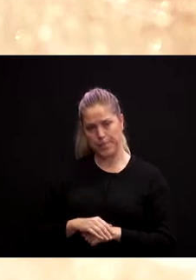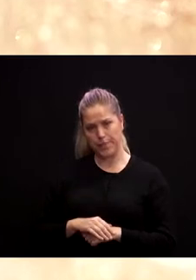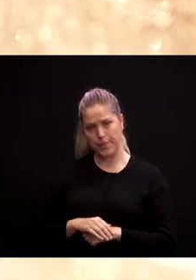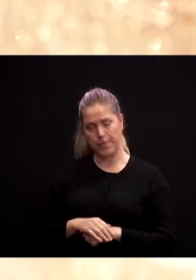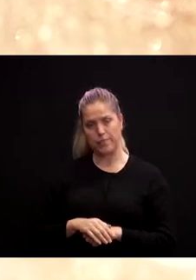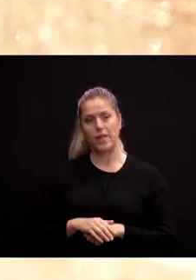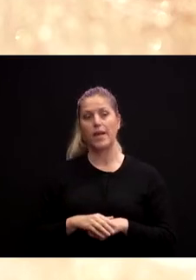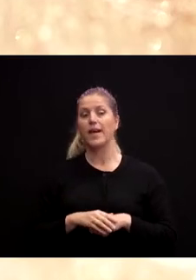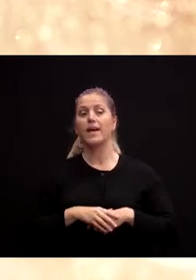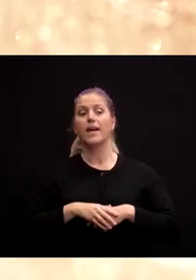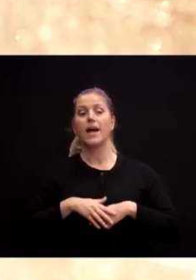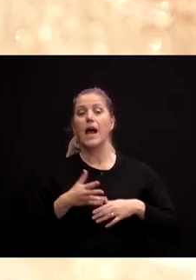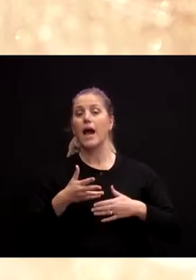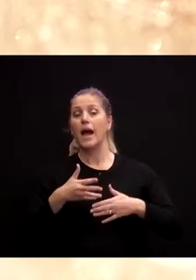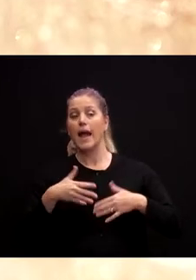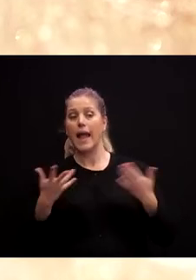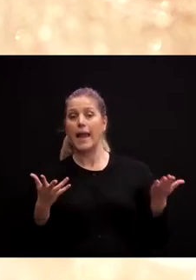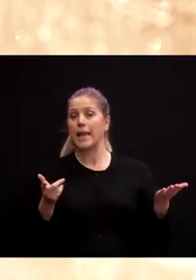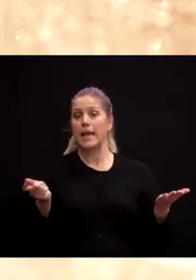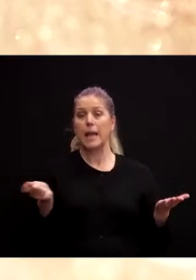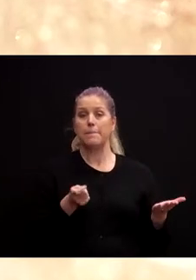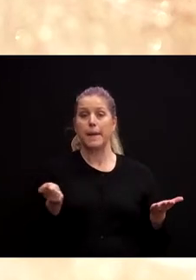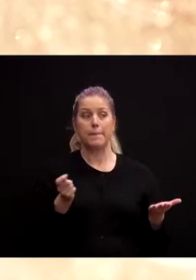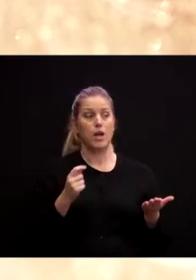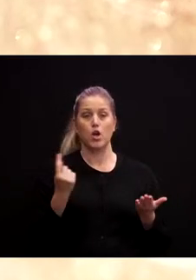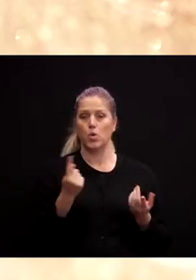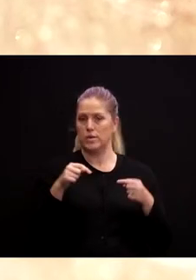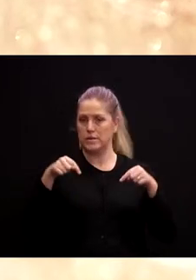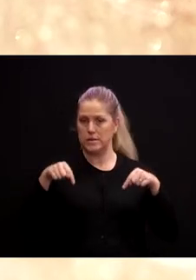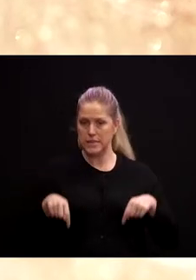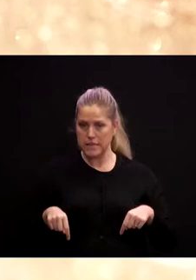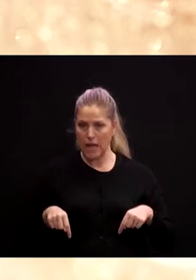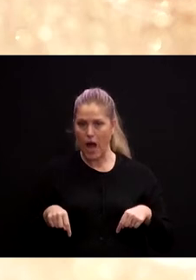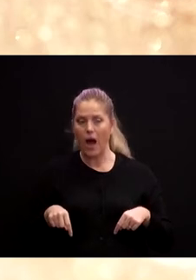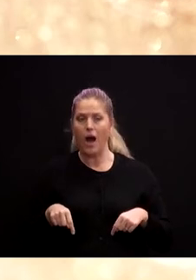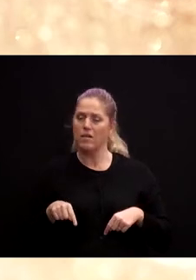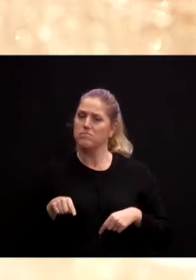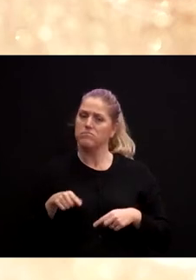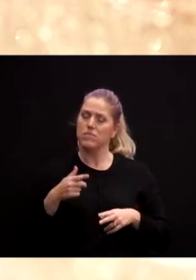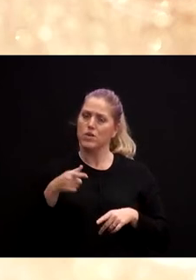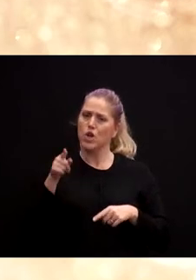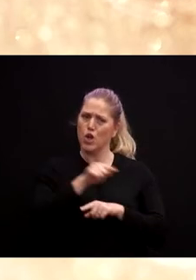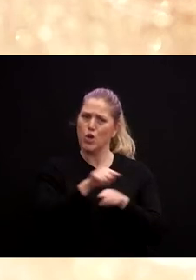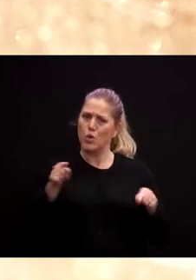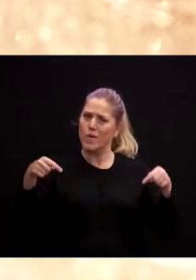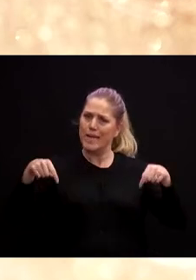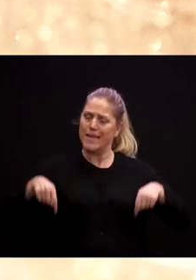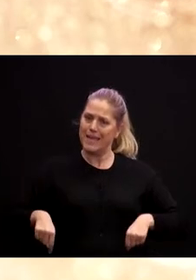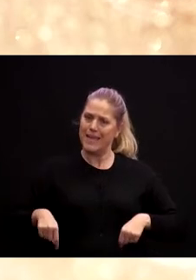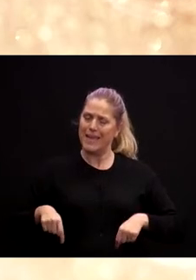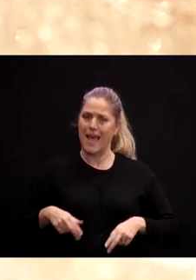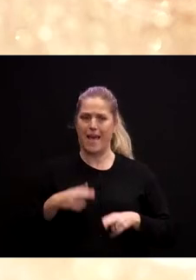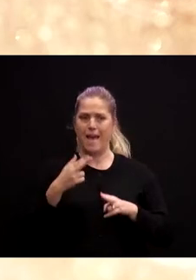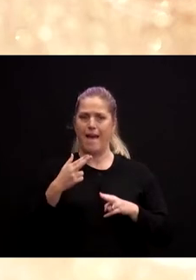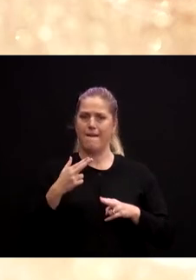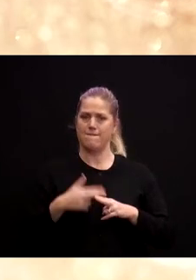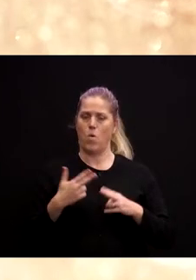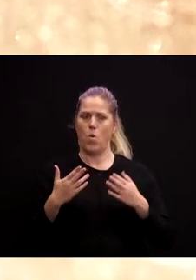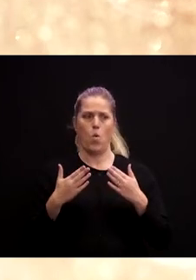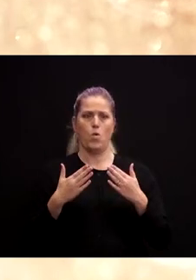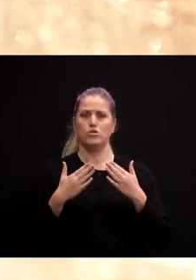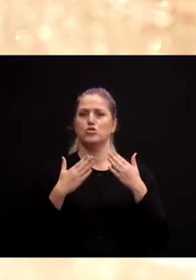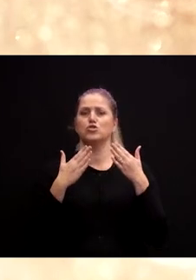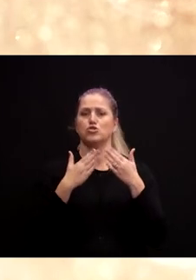members is to begin from the principle that members are not here, none of us are here, representing the particular group from which we